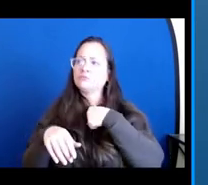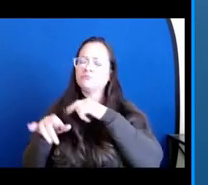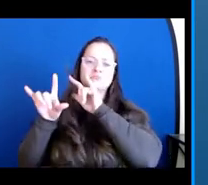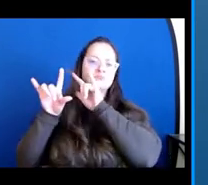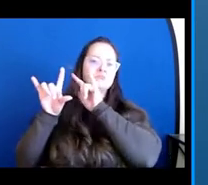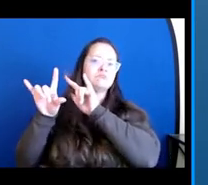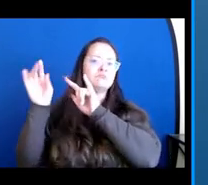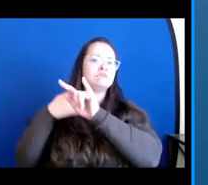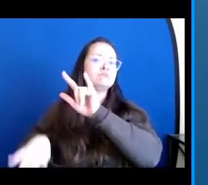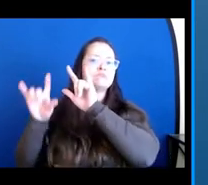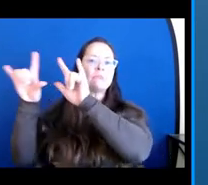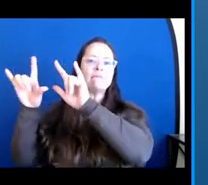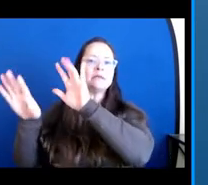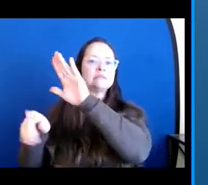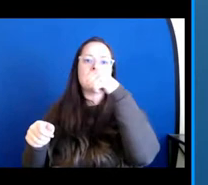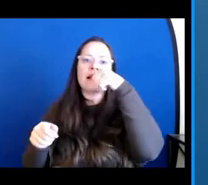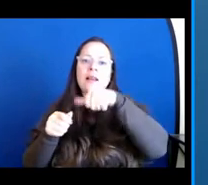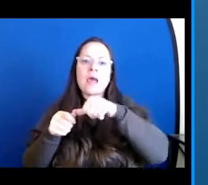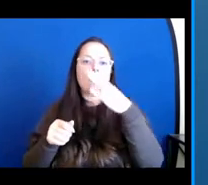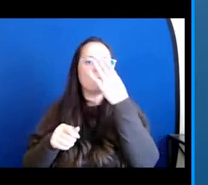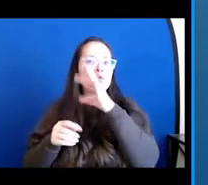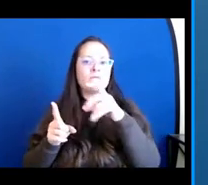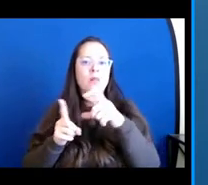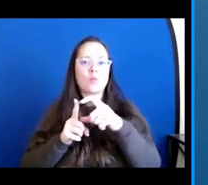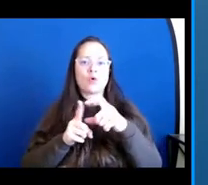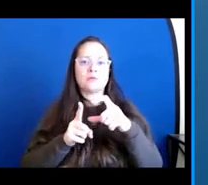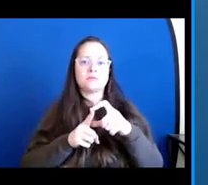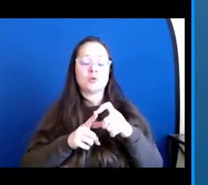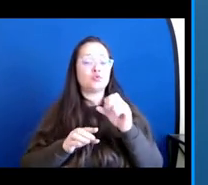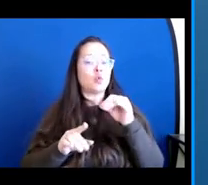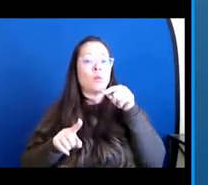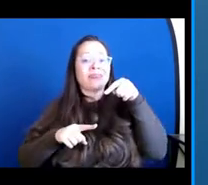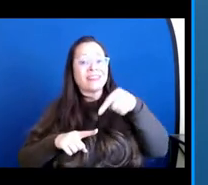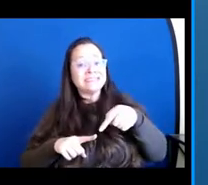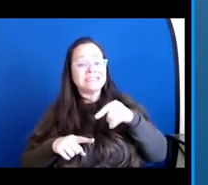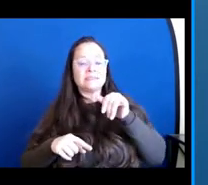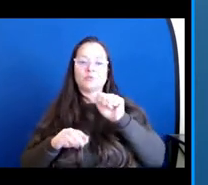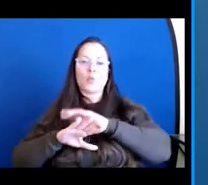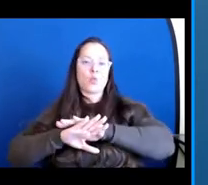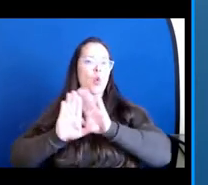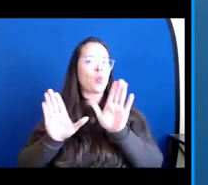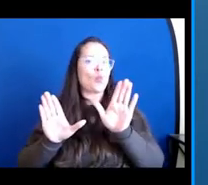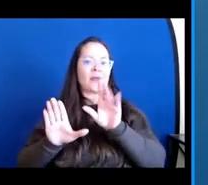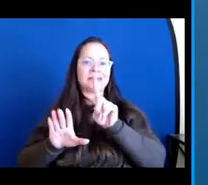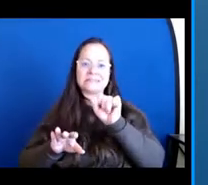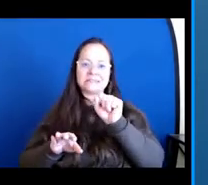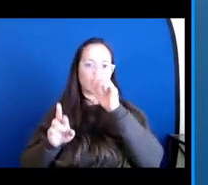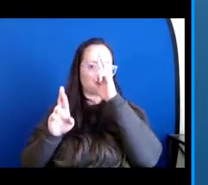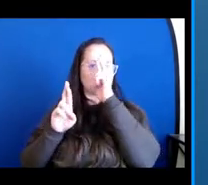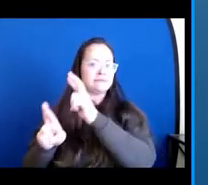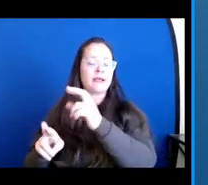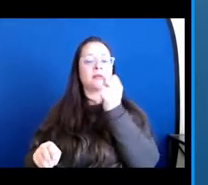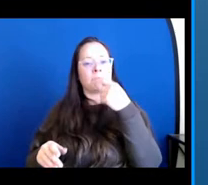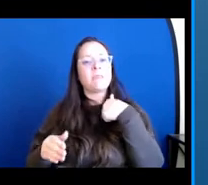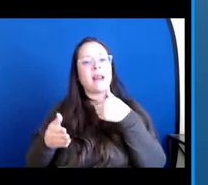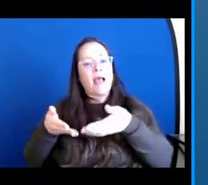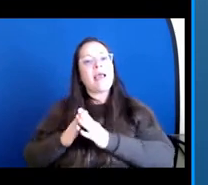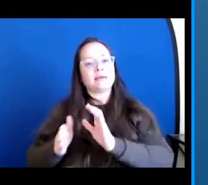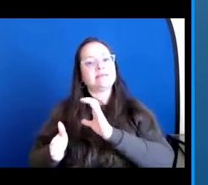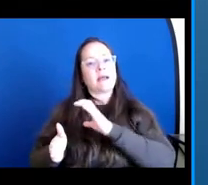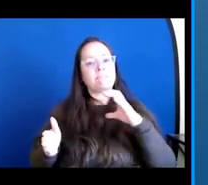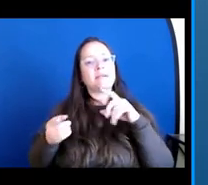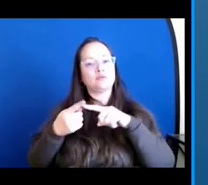and his beautiful words so this is in no way in that disrespect but I asked the committee to consider